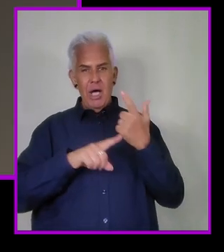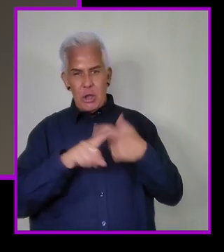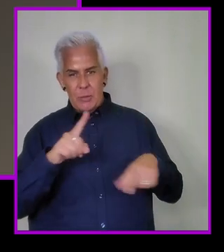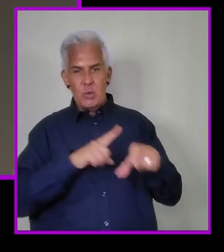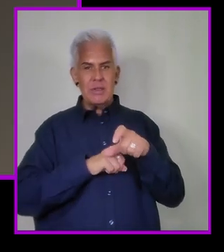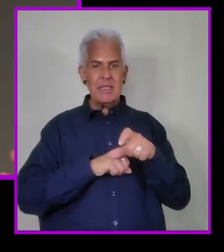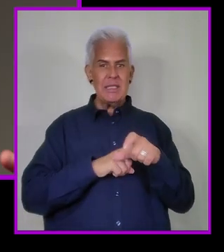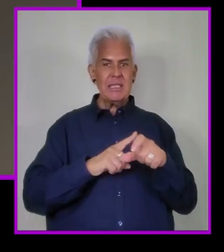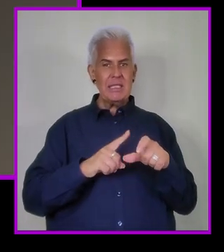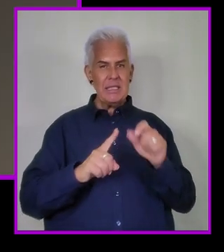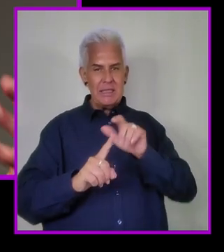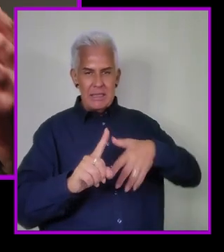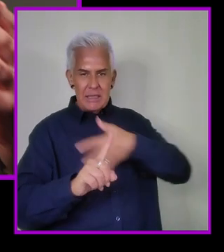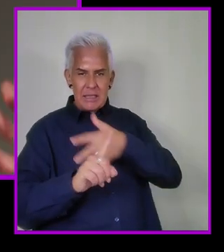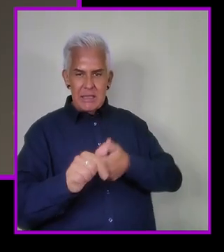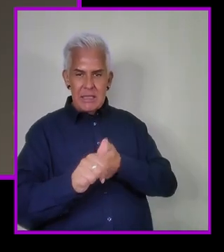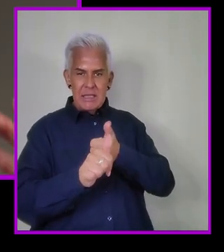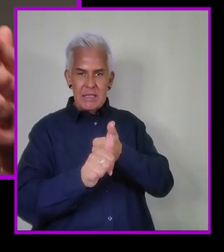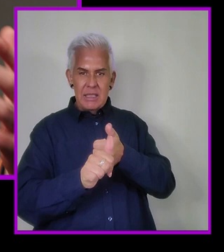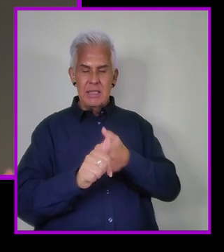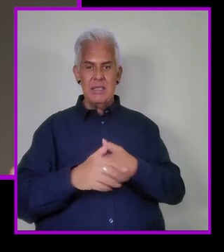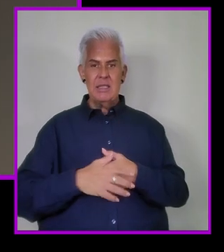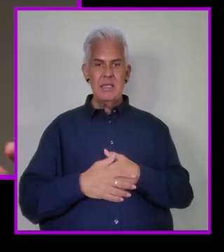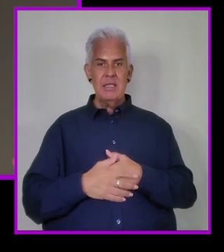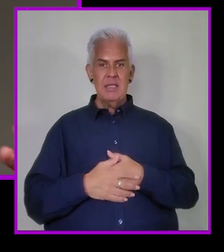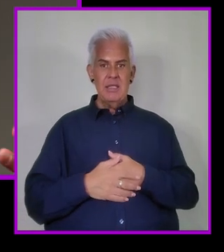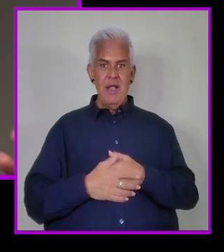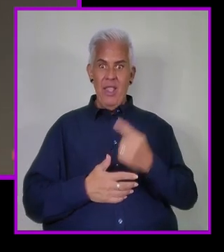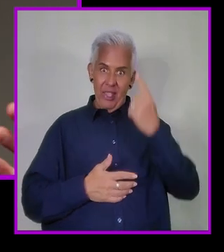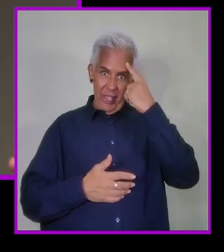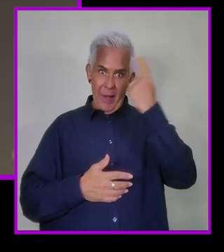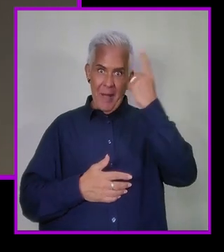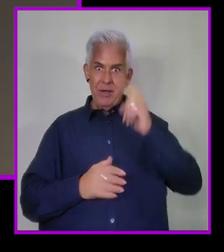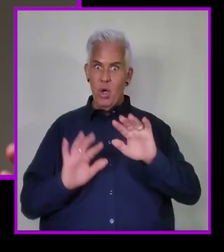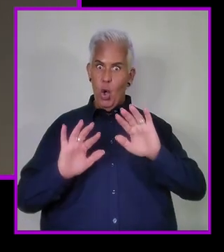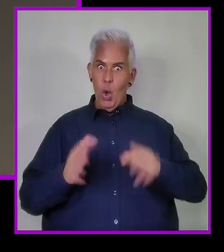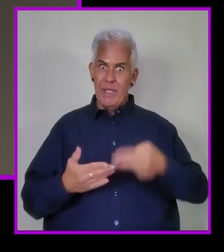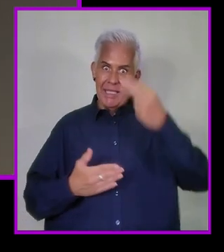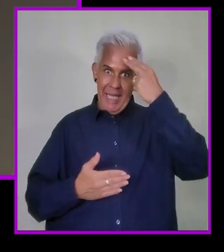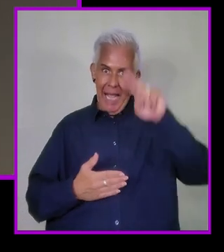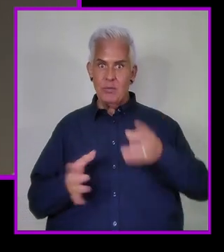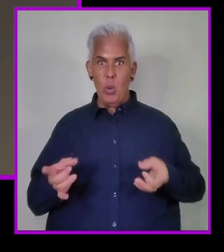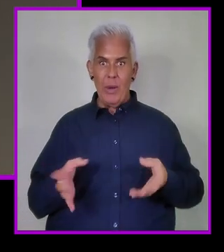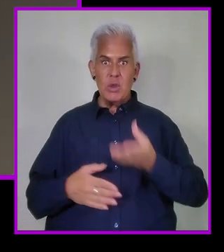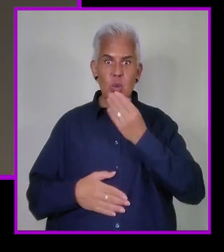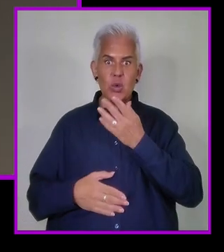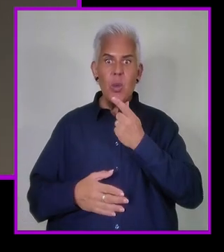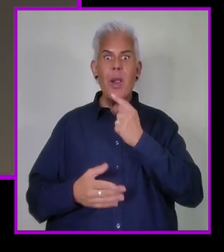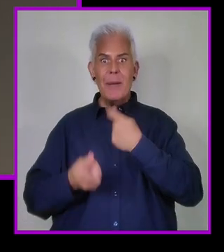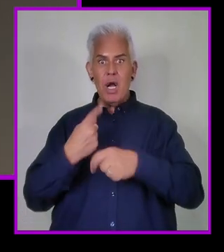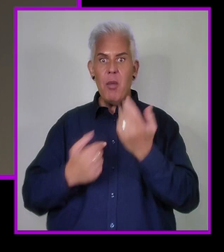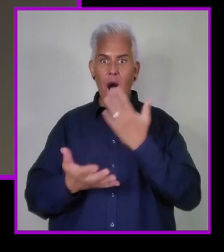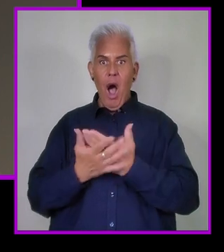communities being behind you and all of that. If you think of the pressure that's going to be on the unnamed yet wheelchair user who's going to be on